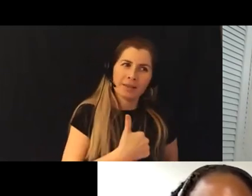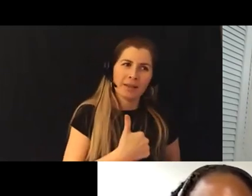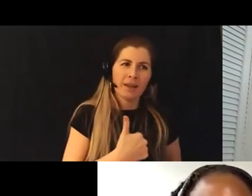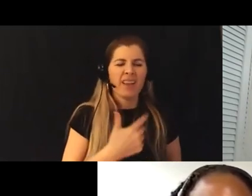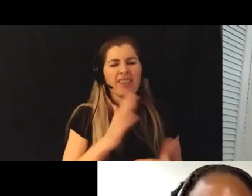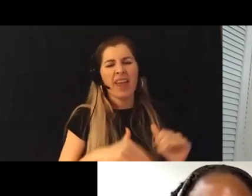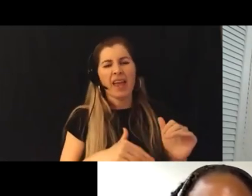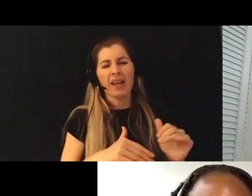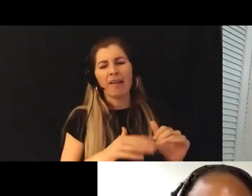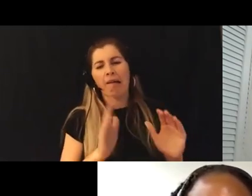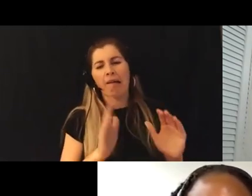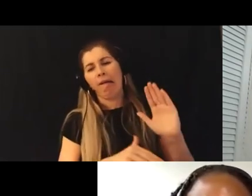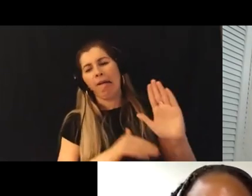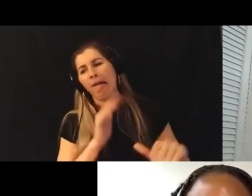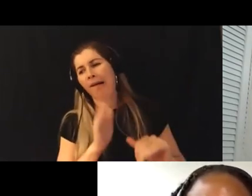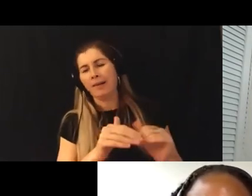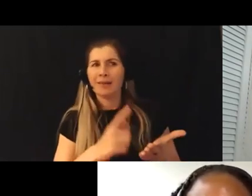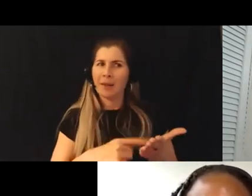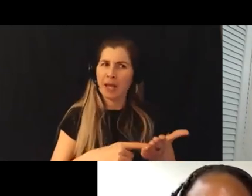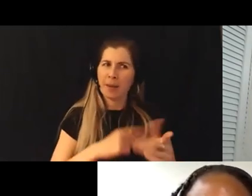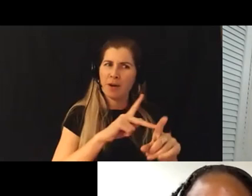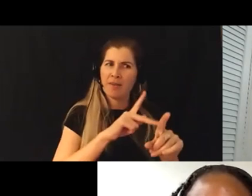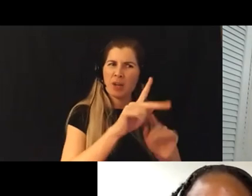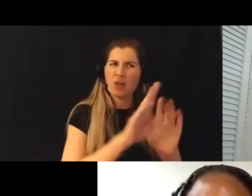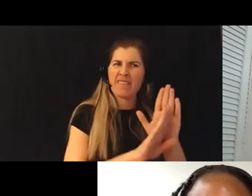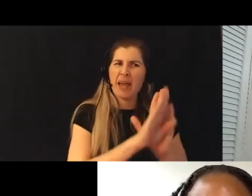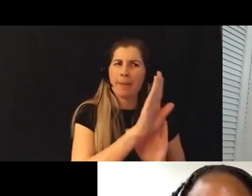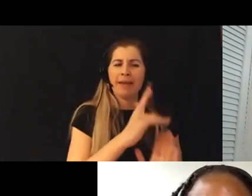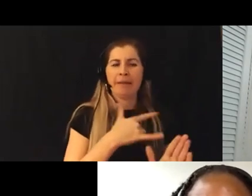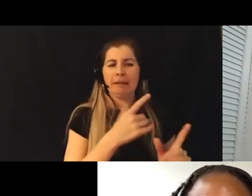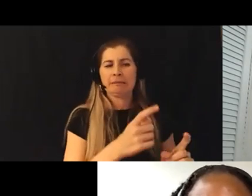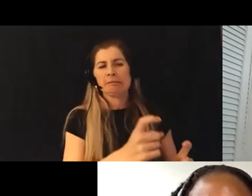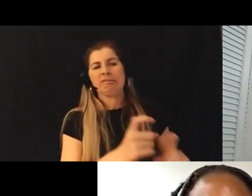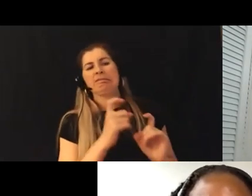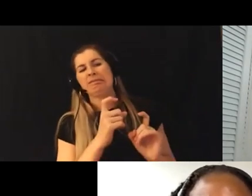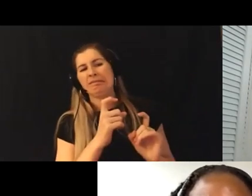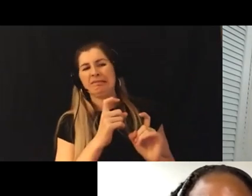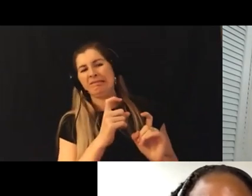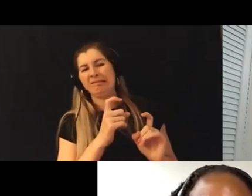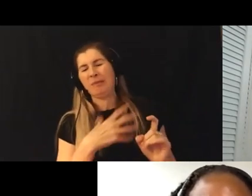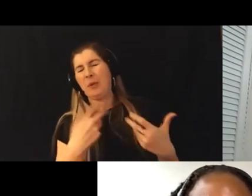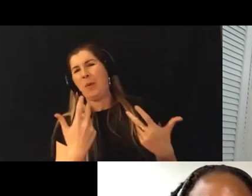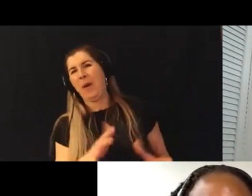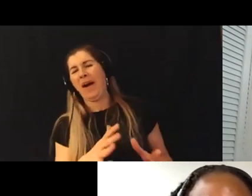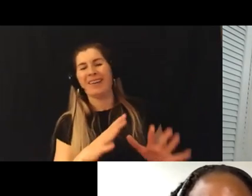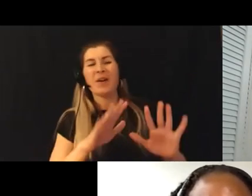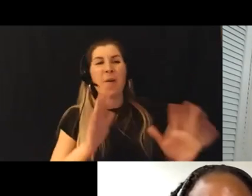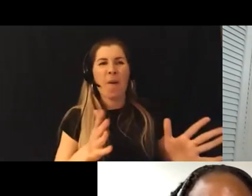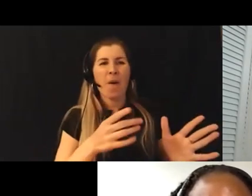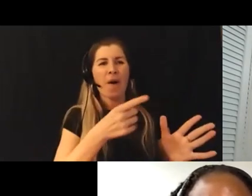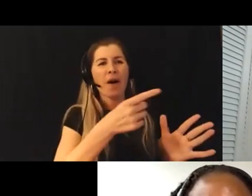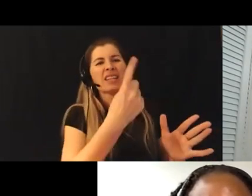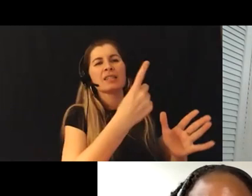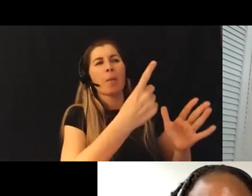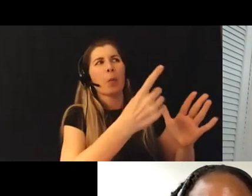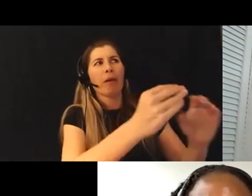punitive. A lot of times professional development looks, you know, is given to us in a punitive fashion or something that is guided and directed by someone